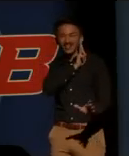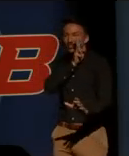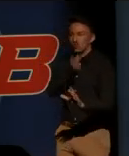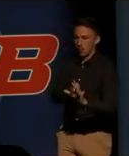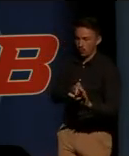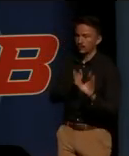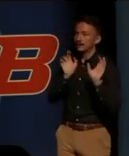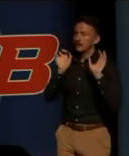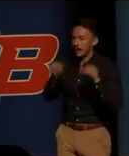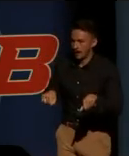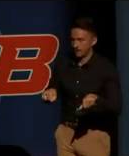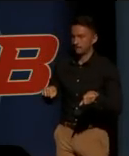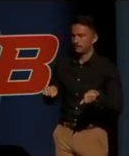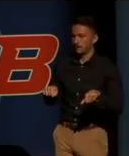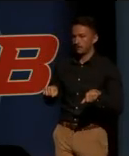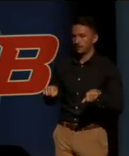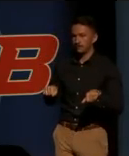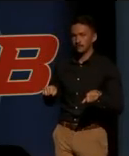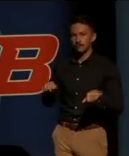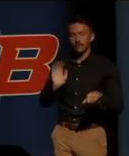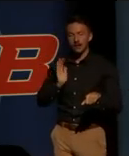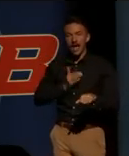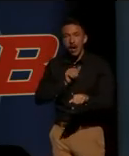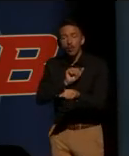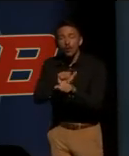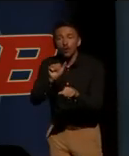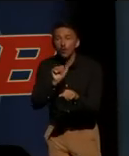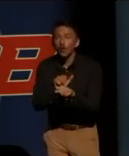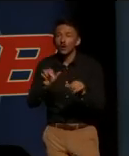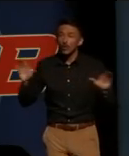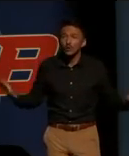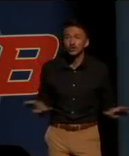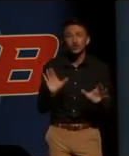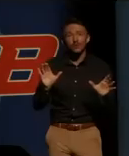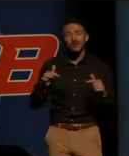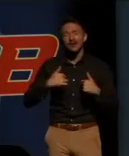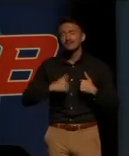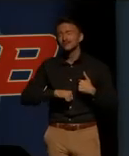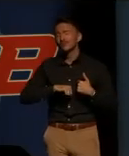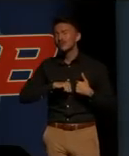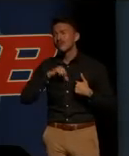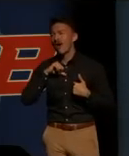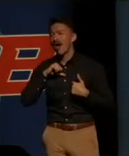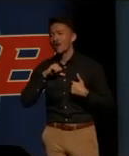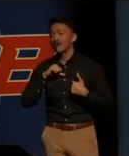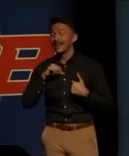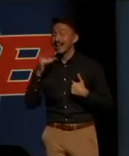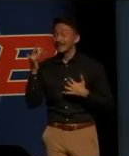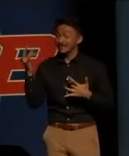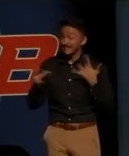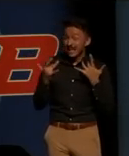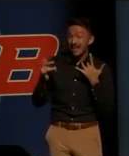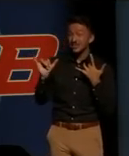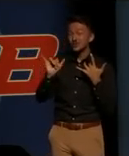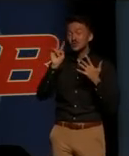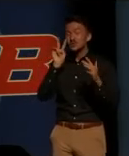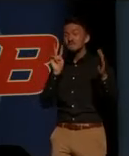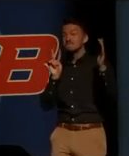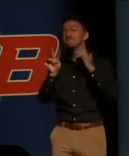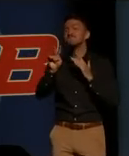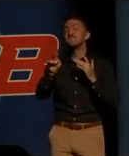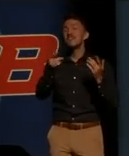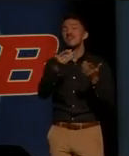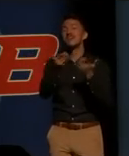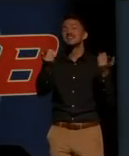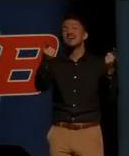I'm proud of the work that we're doing. I'm proud and excited about the future that lies before us. And so much of